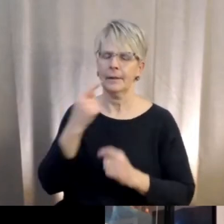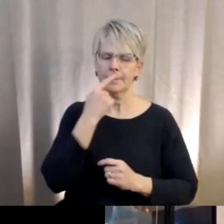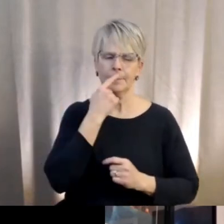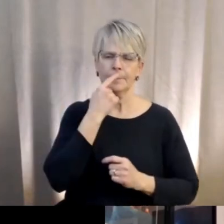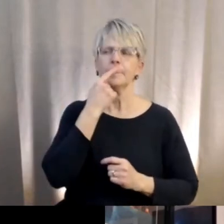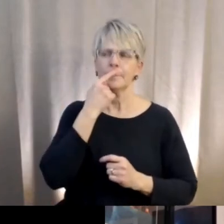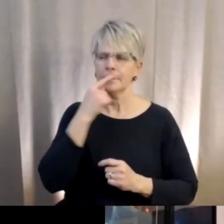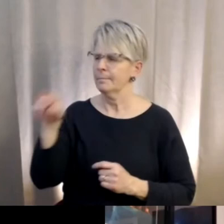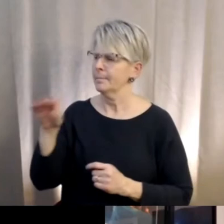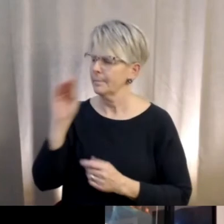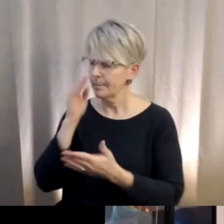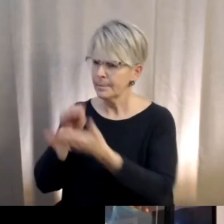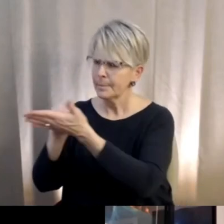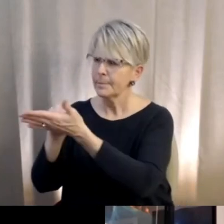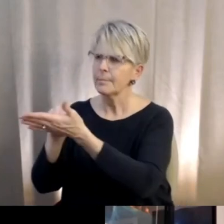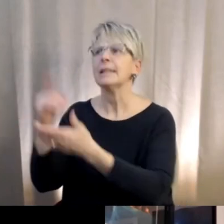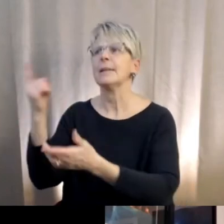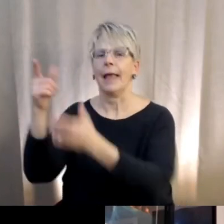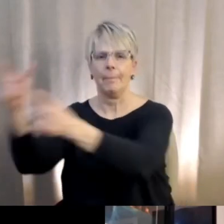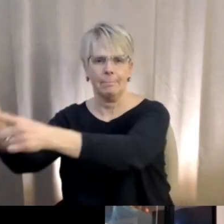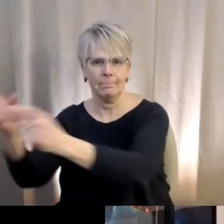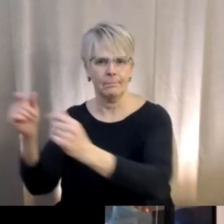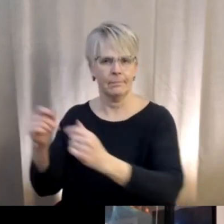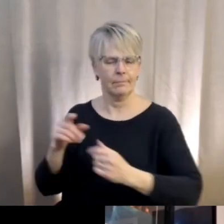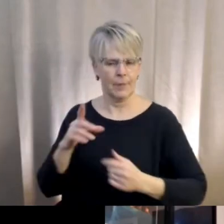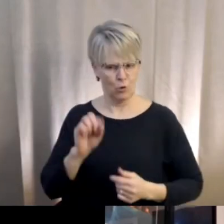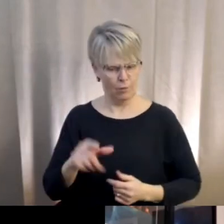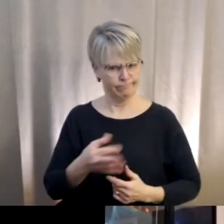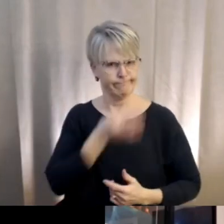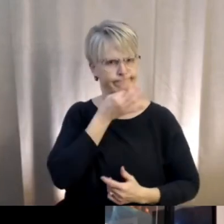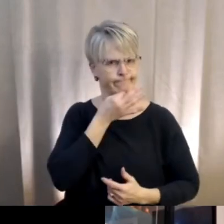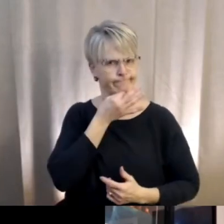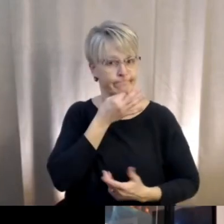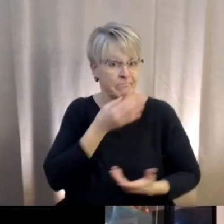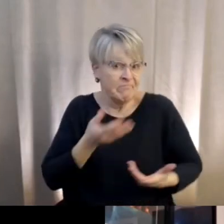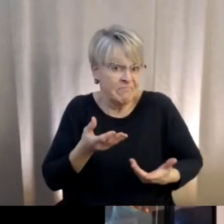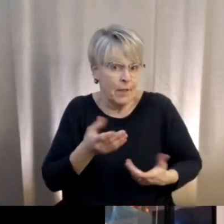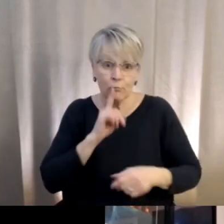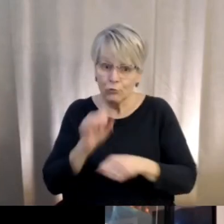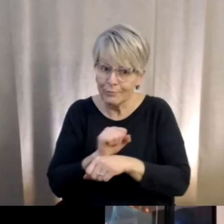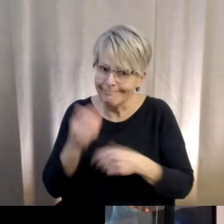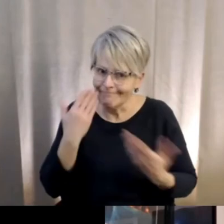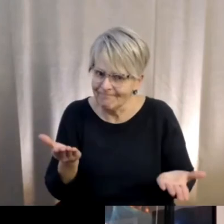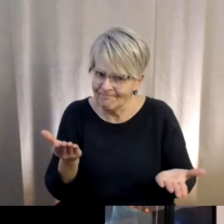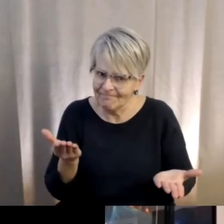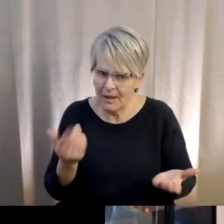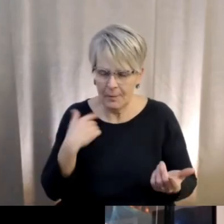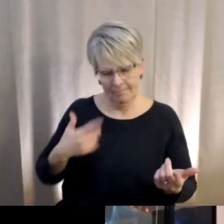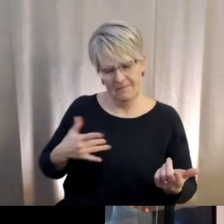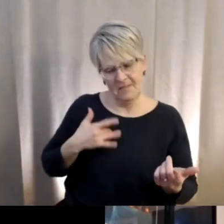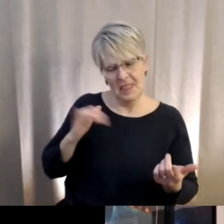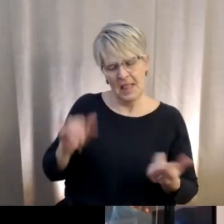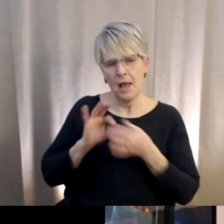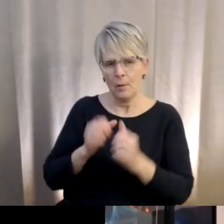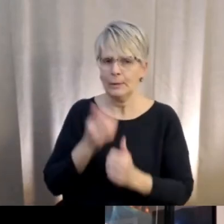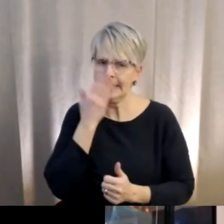before, then you had fill in the blank. But I, you know, it's dependent. I can't verify that. Yeah, absolutely. And